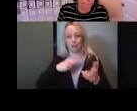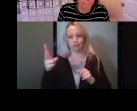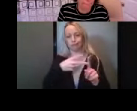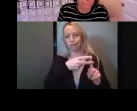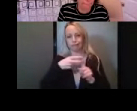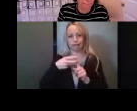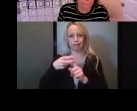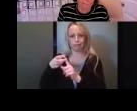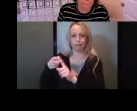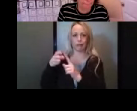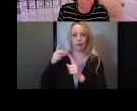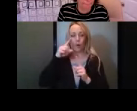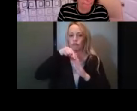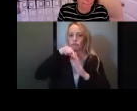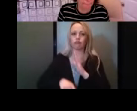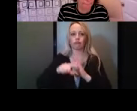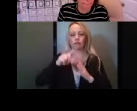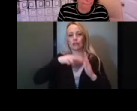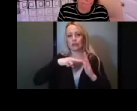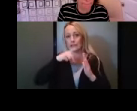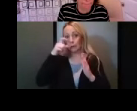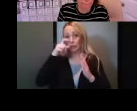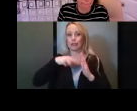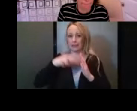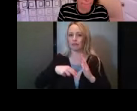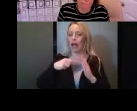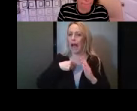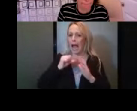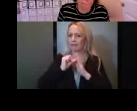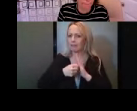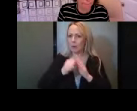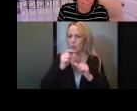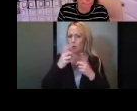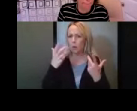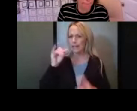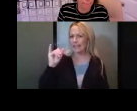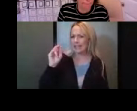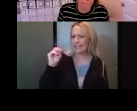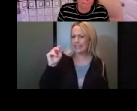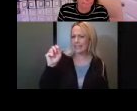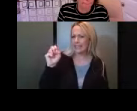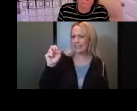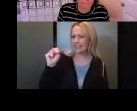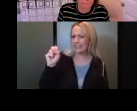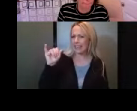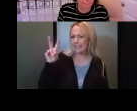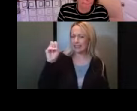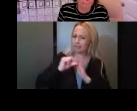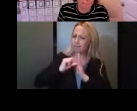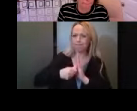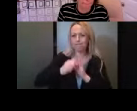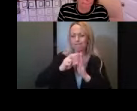reading intervention program. I bolded the word intensive here because the intervention involved 4 hours a day